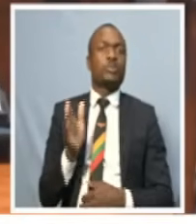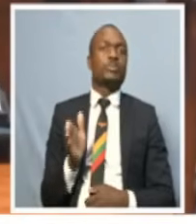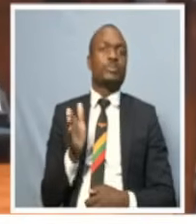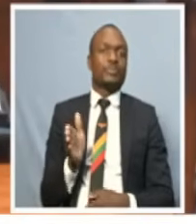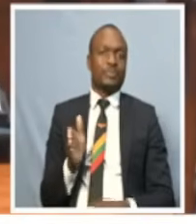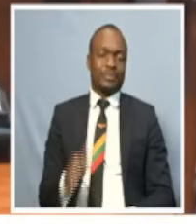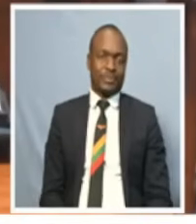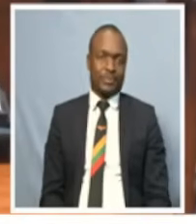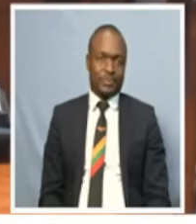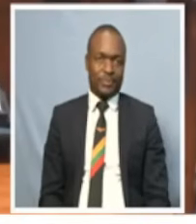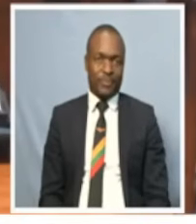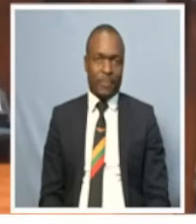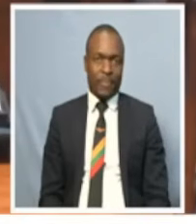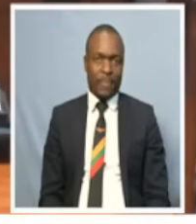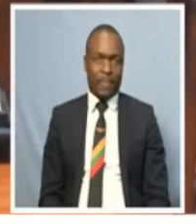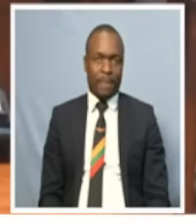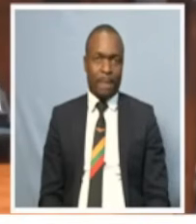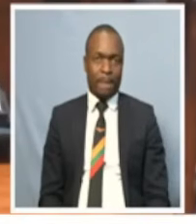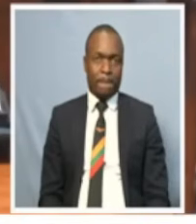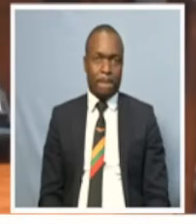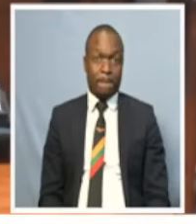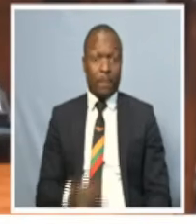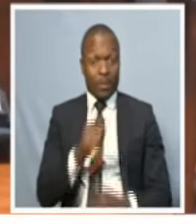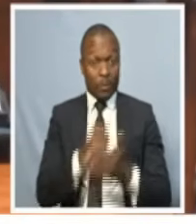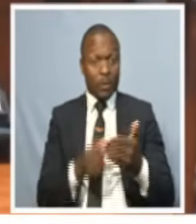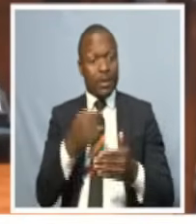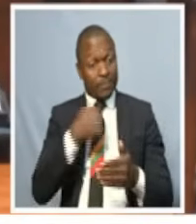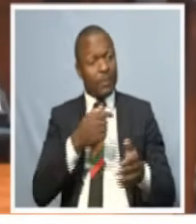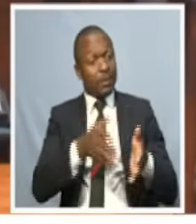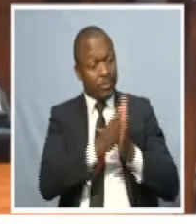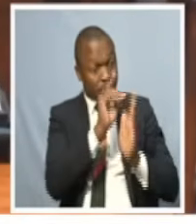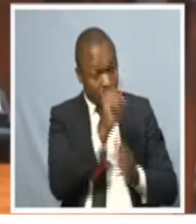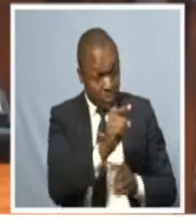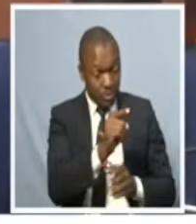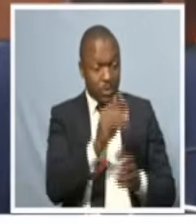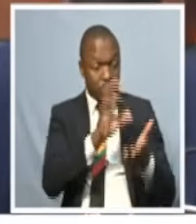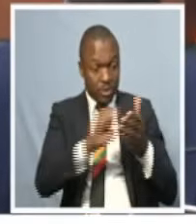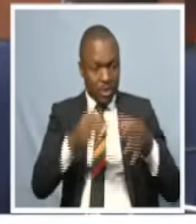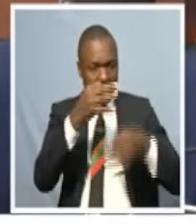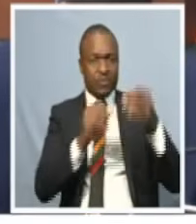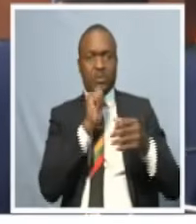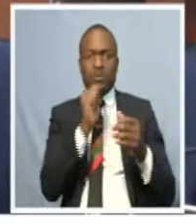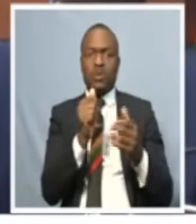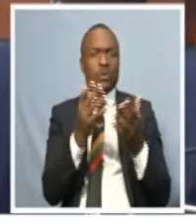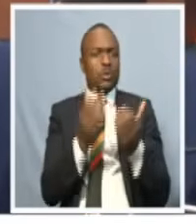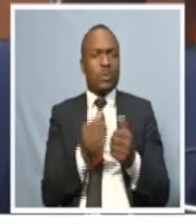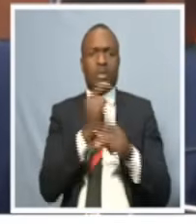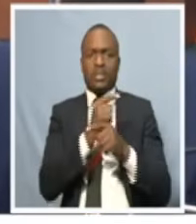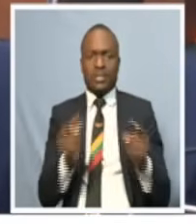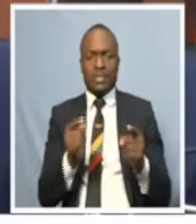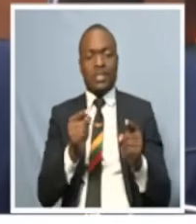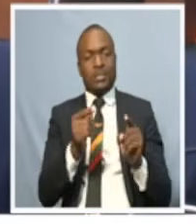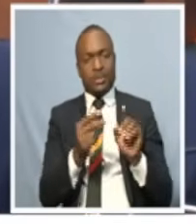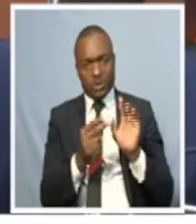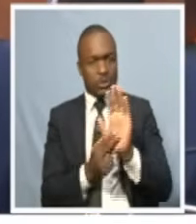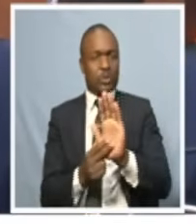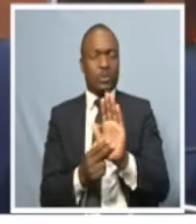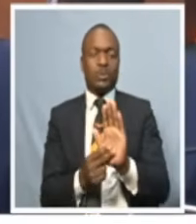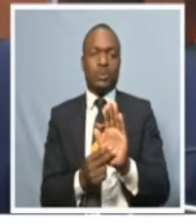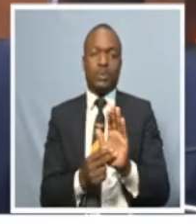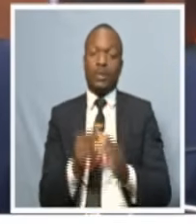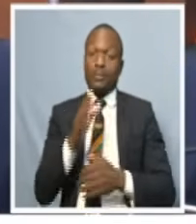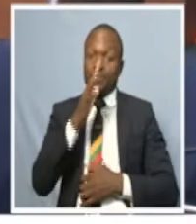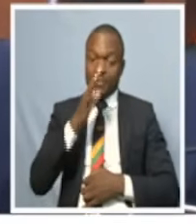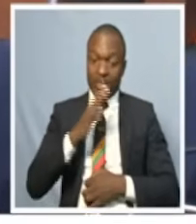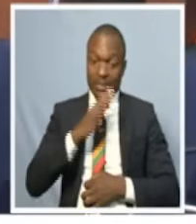UPND. Okay, that is what I'm asking you to do. If you don't want, please just indicate we make progress.